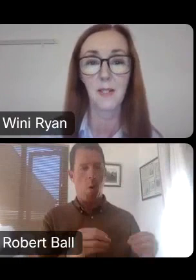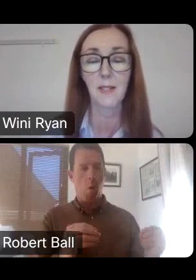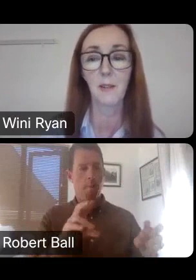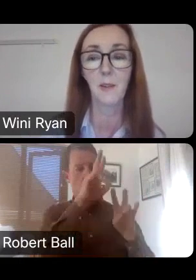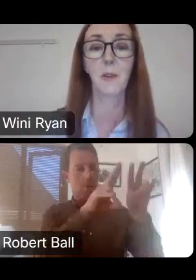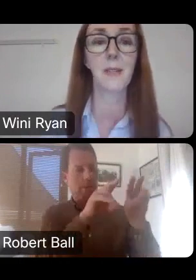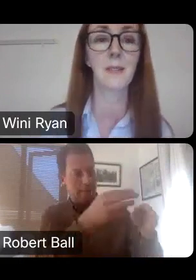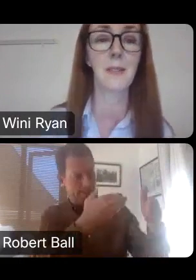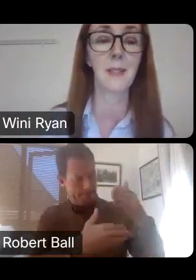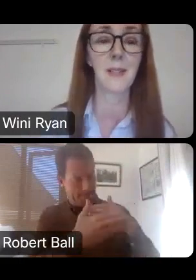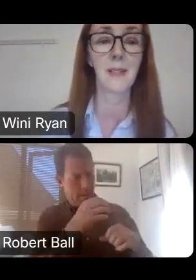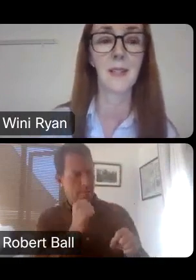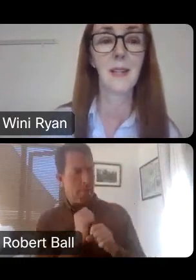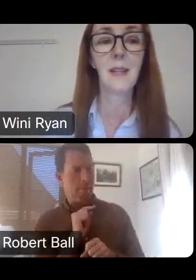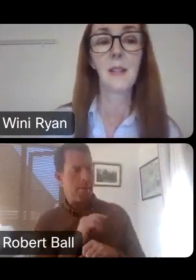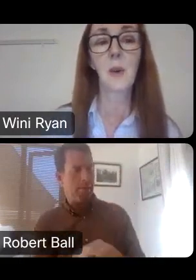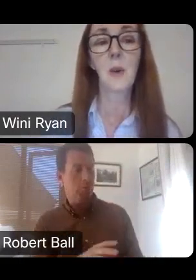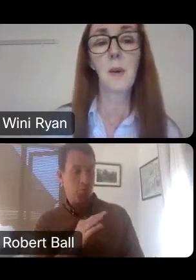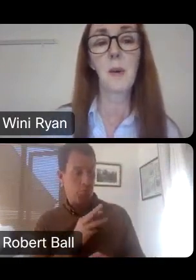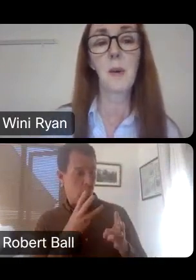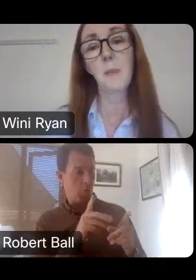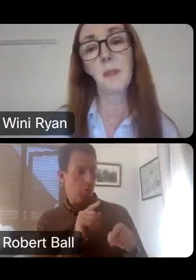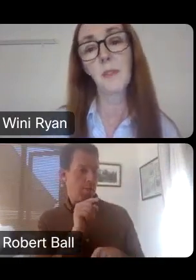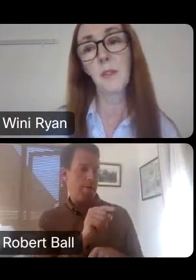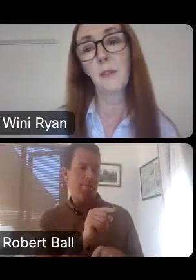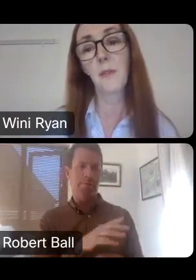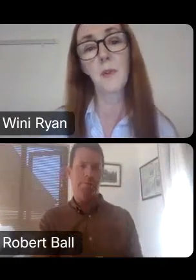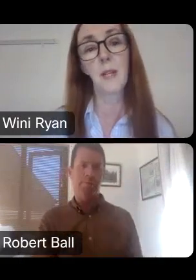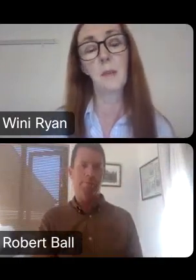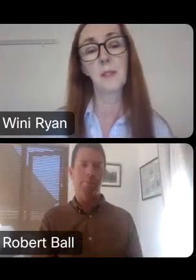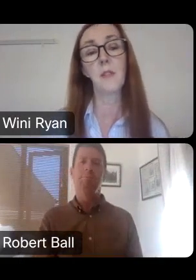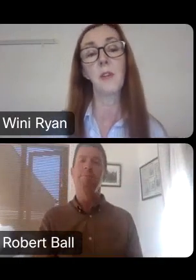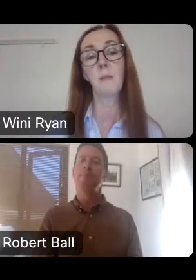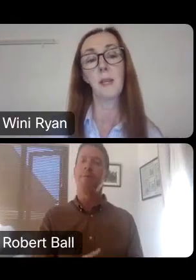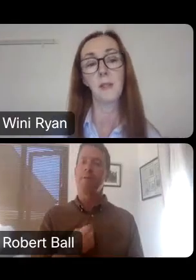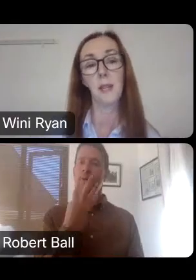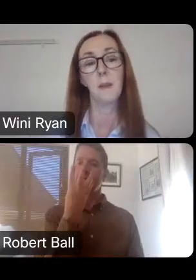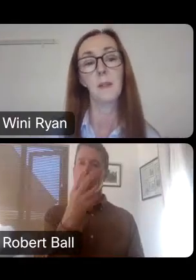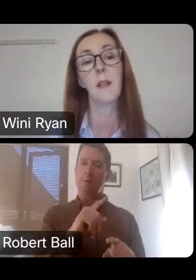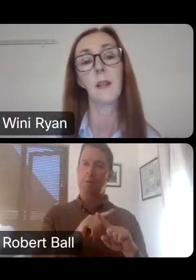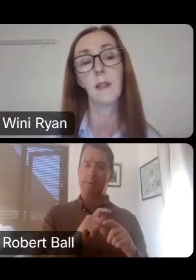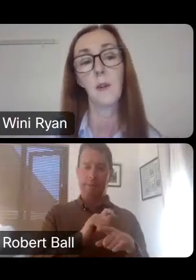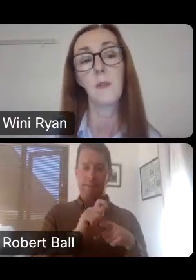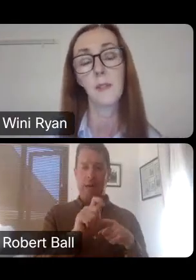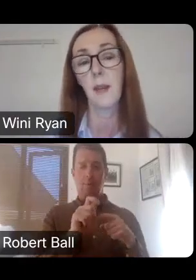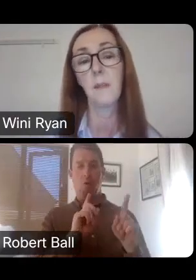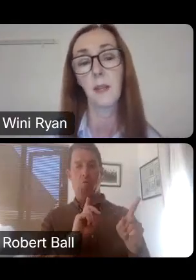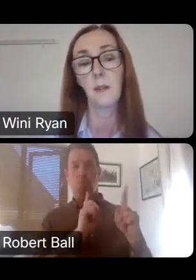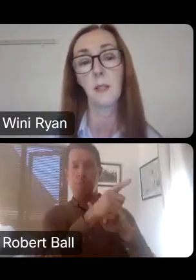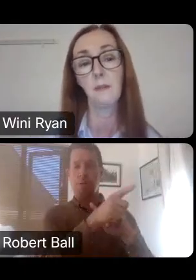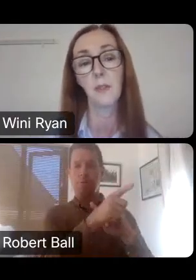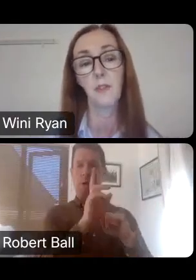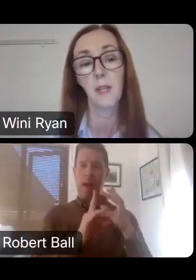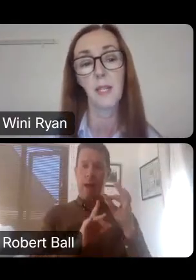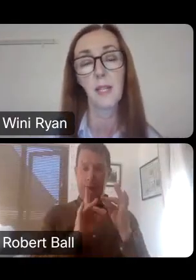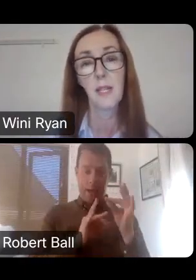that. They're all good ways of doing that. So empathic responses, there are 4 types. So you can make a statement like, you know, this can be